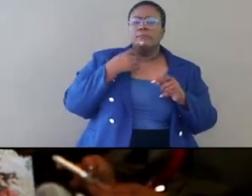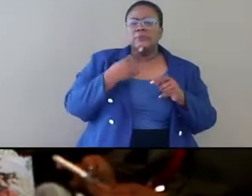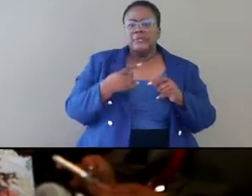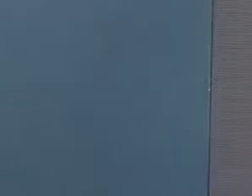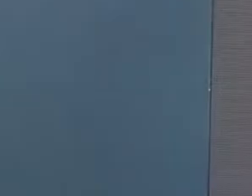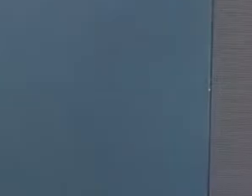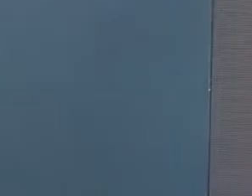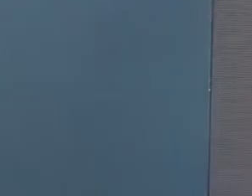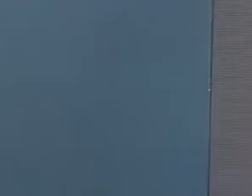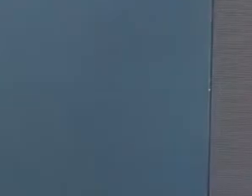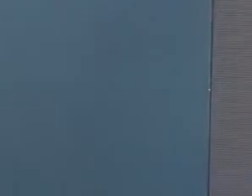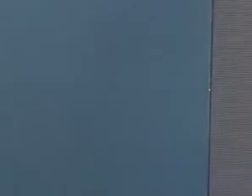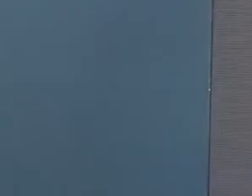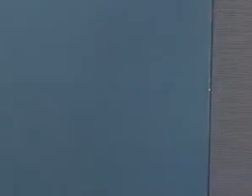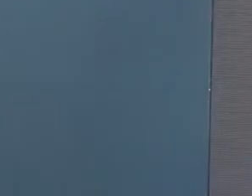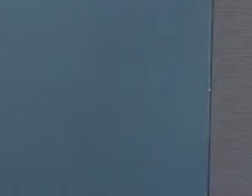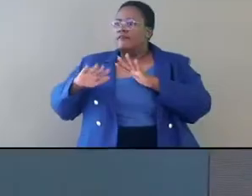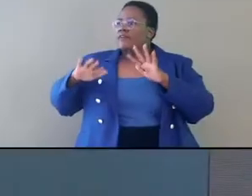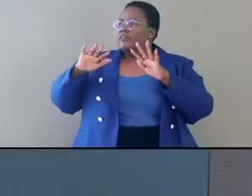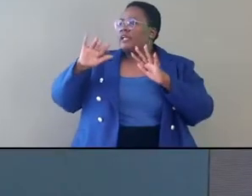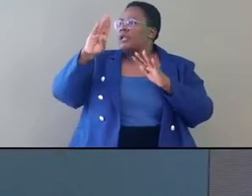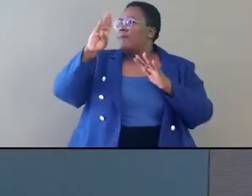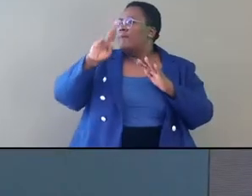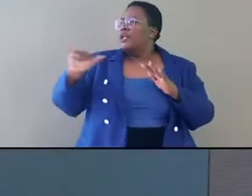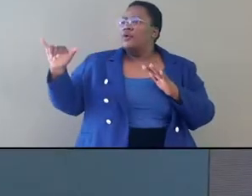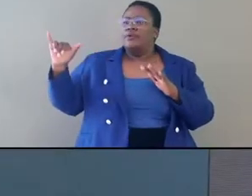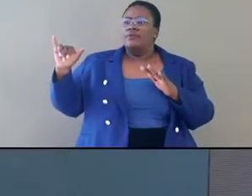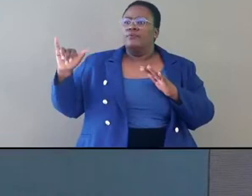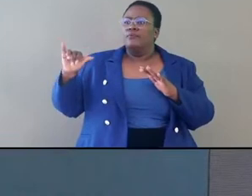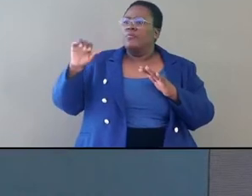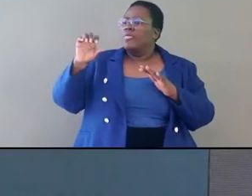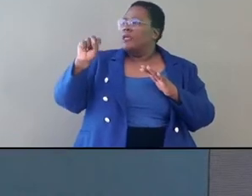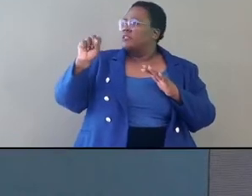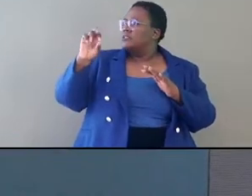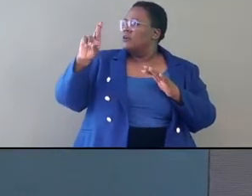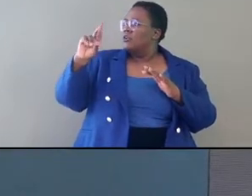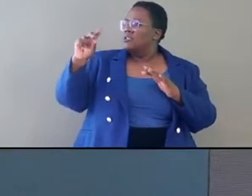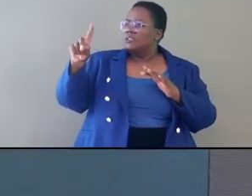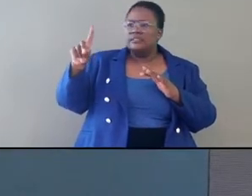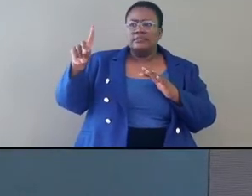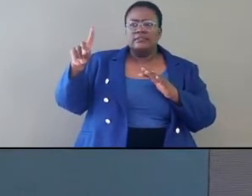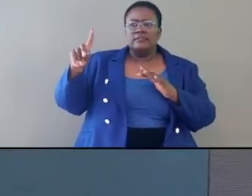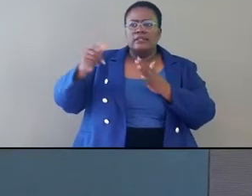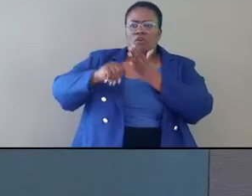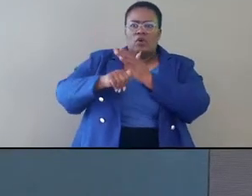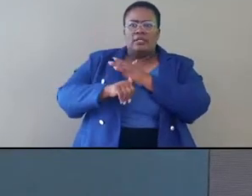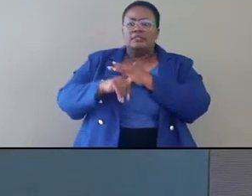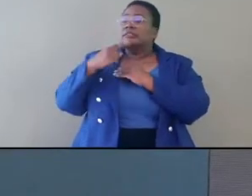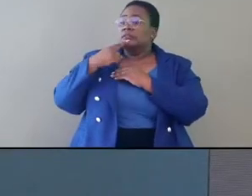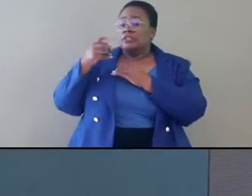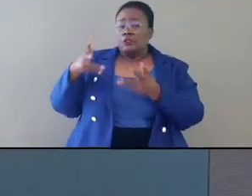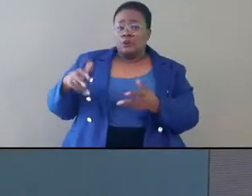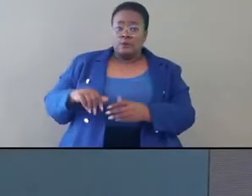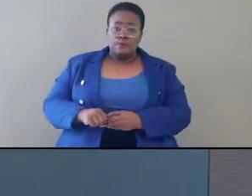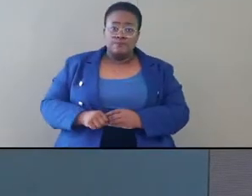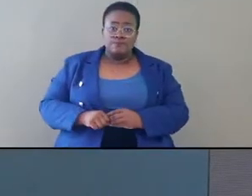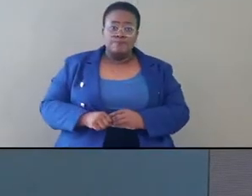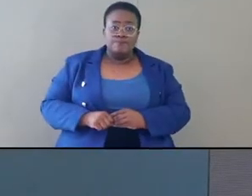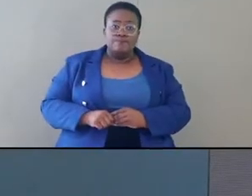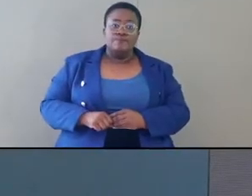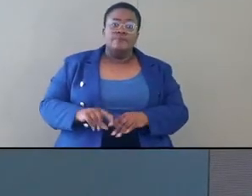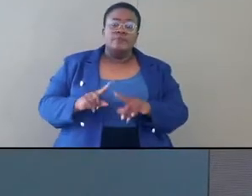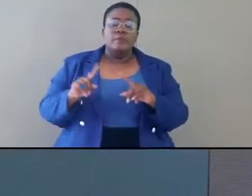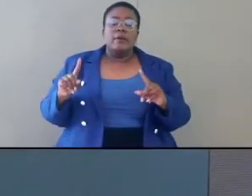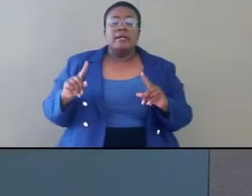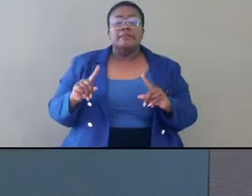department underspent by 15 billion rand on the SRT grant that's what they suggested without